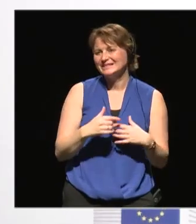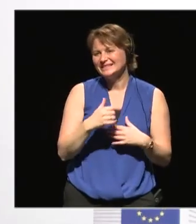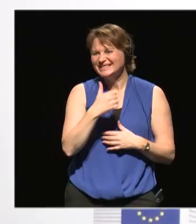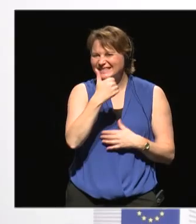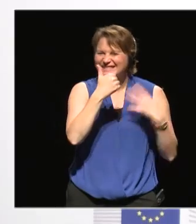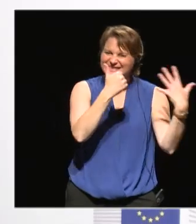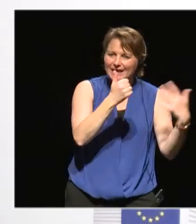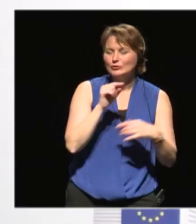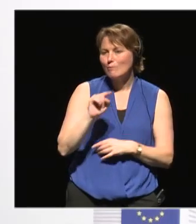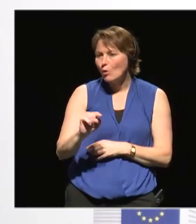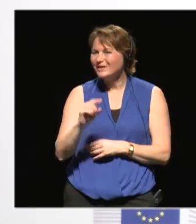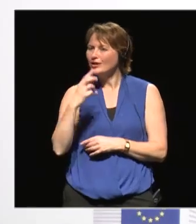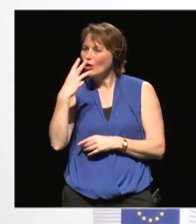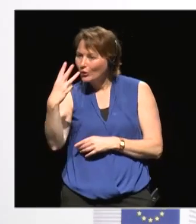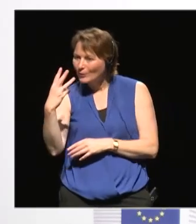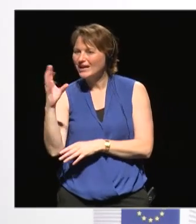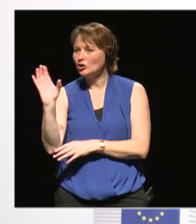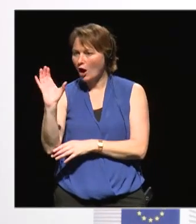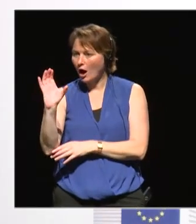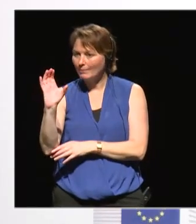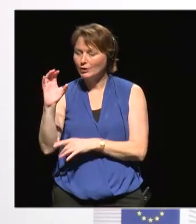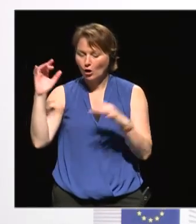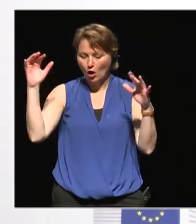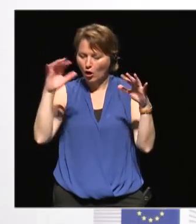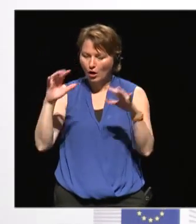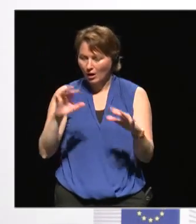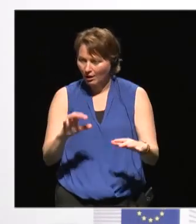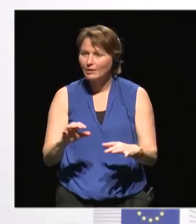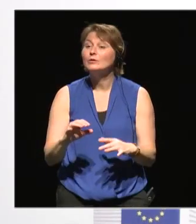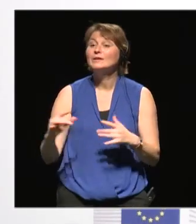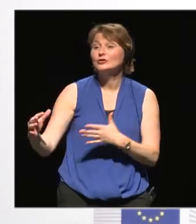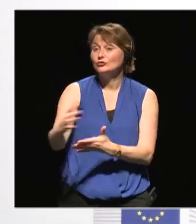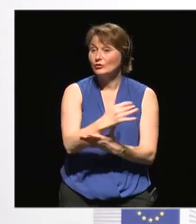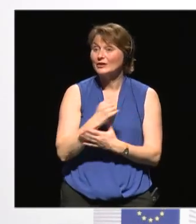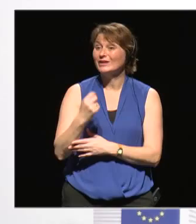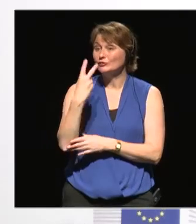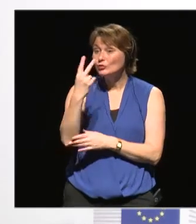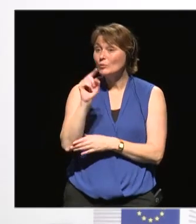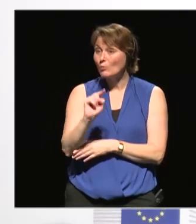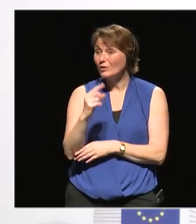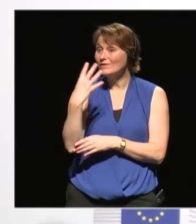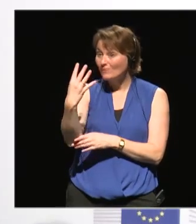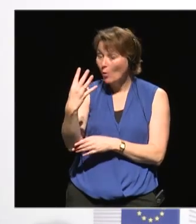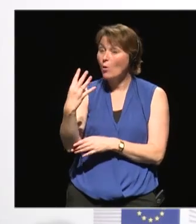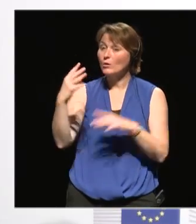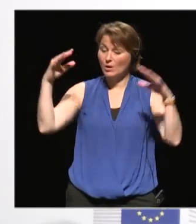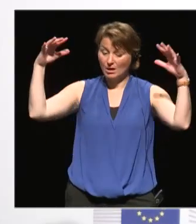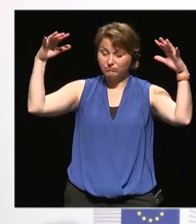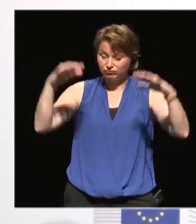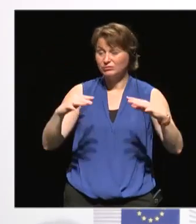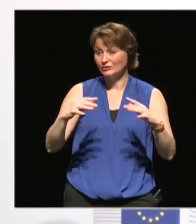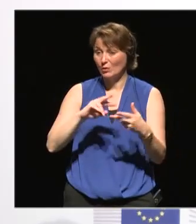megatons of carbon dioxide per year. We generate about 2.4 megatons of carbon dioxide per year. So we are